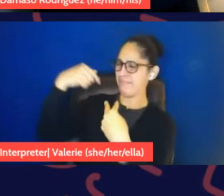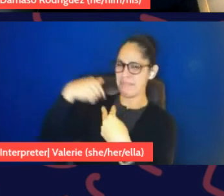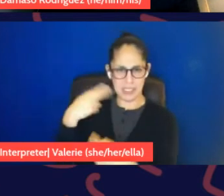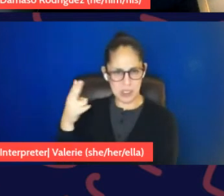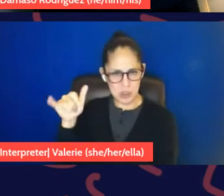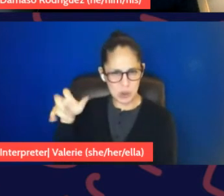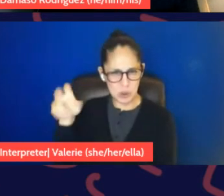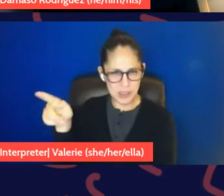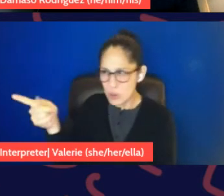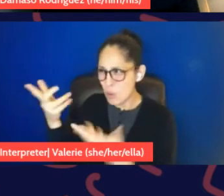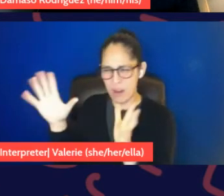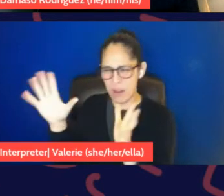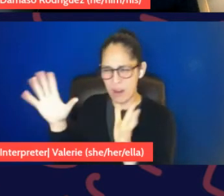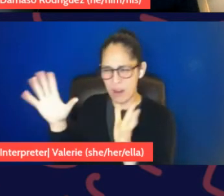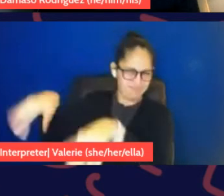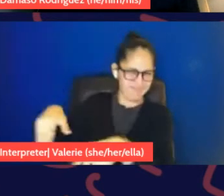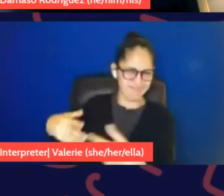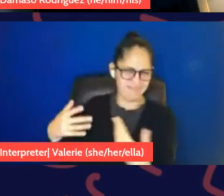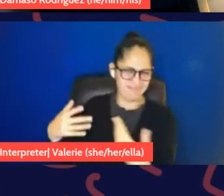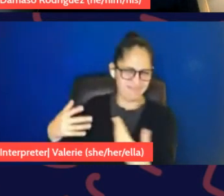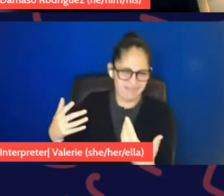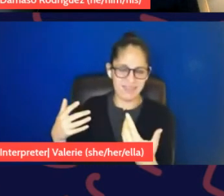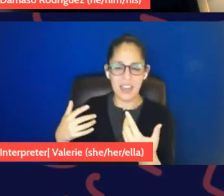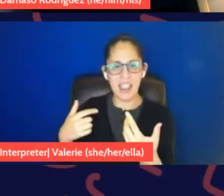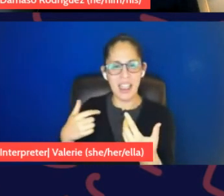actually, like let me be the thing you're scared of then,